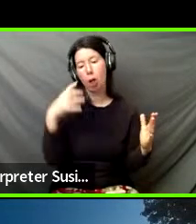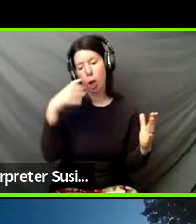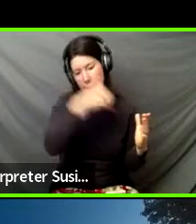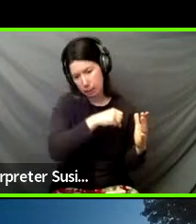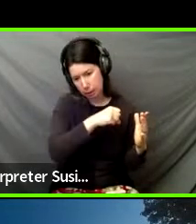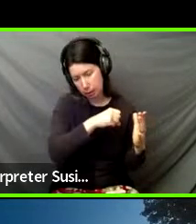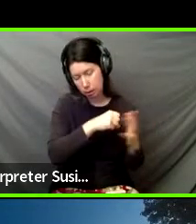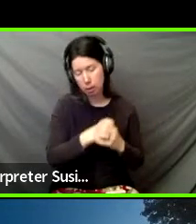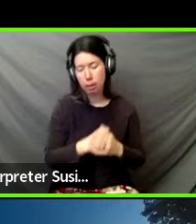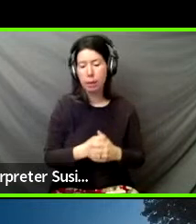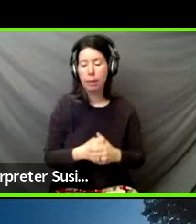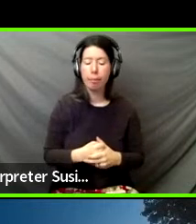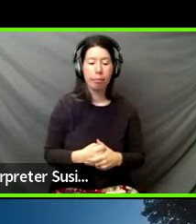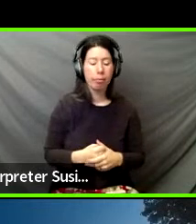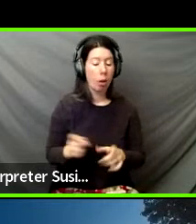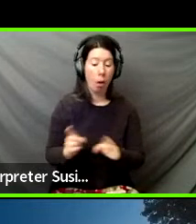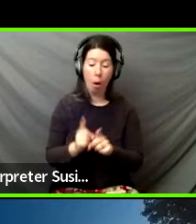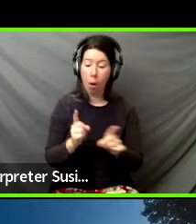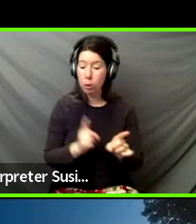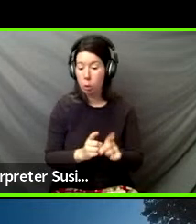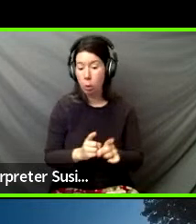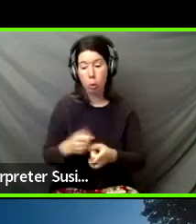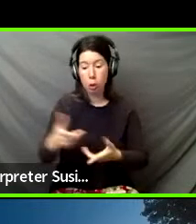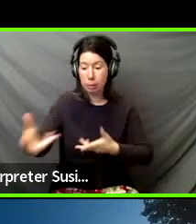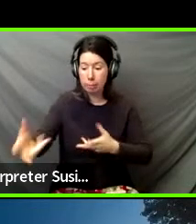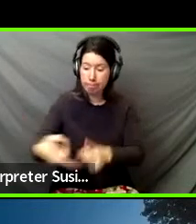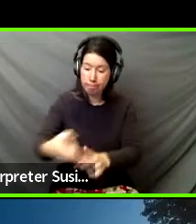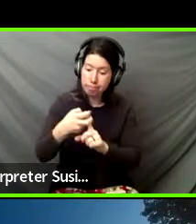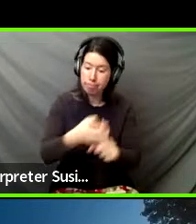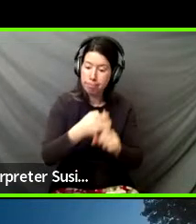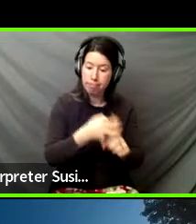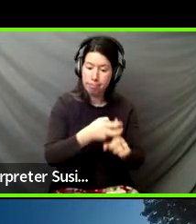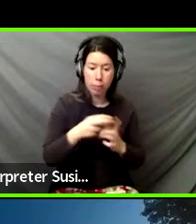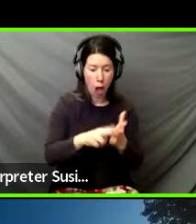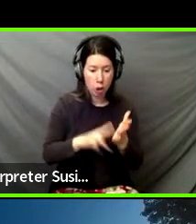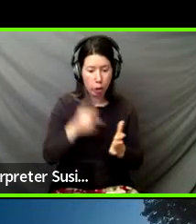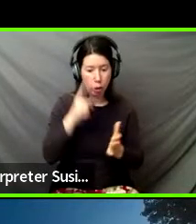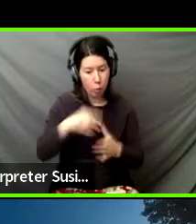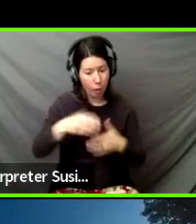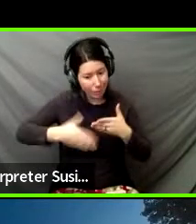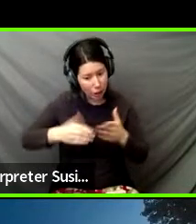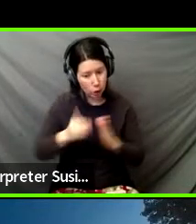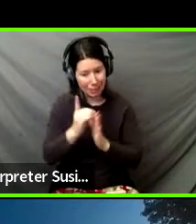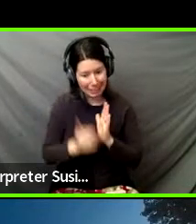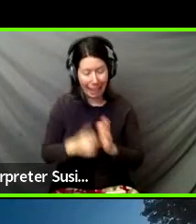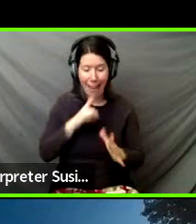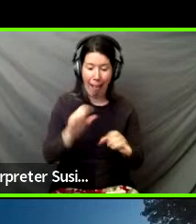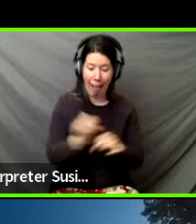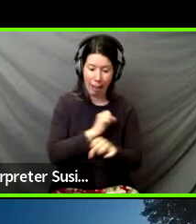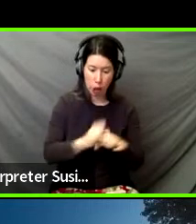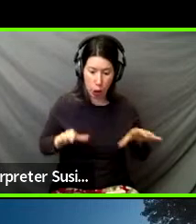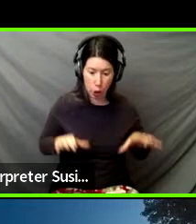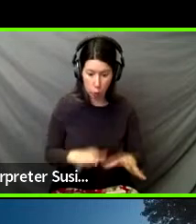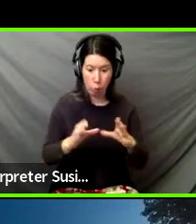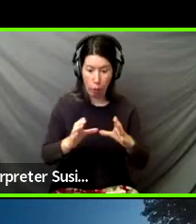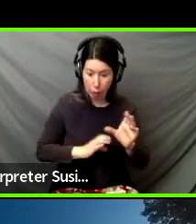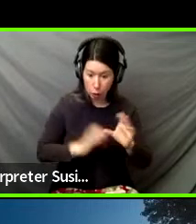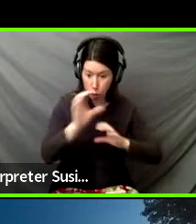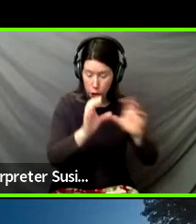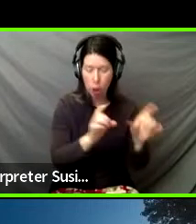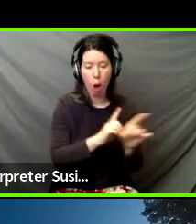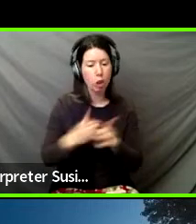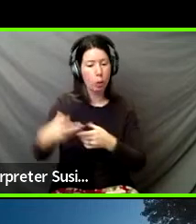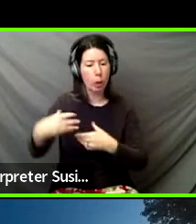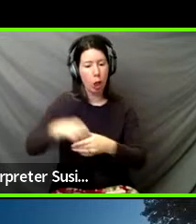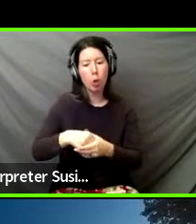deliver. So to get contractors on board, to finish design, to actually do the construction, and anything needed with our permits, our